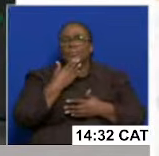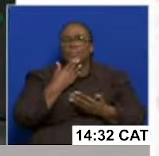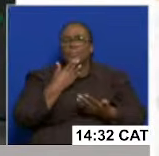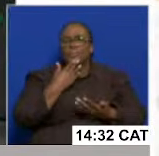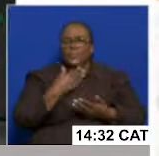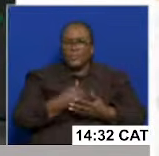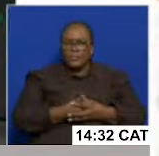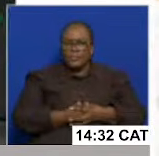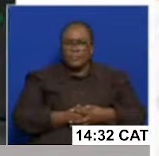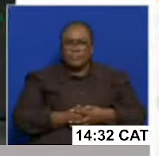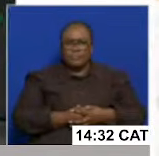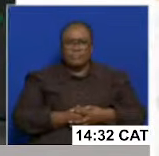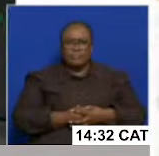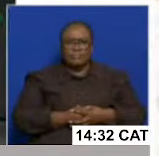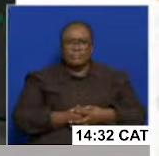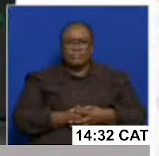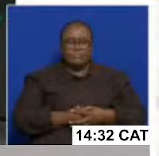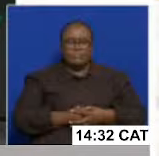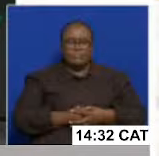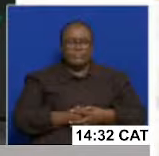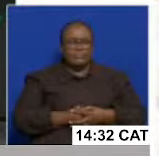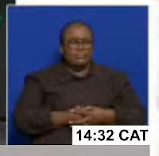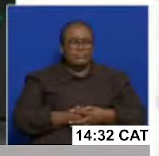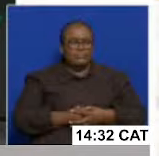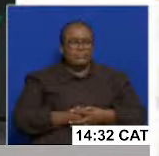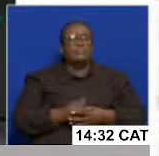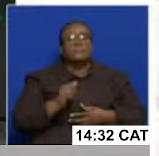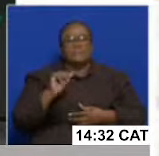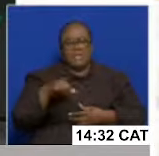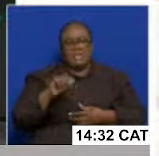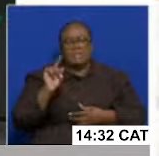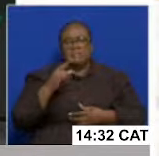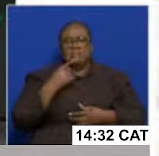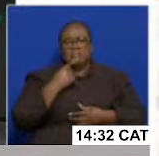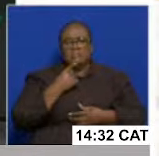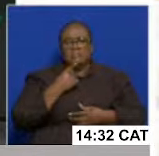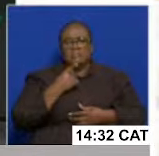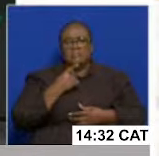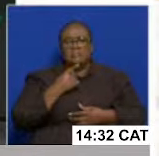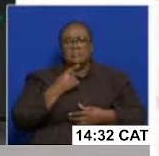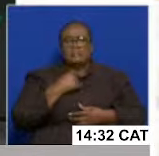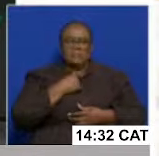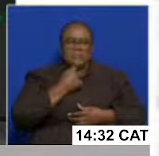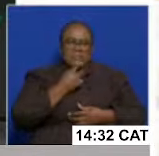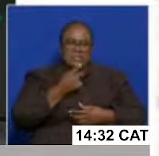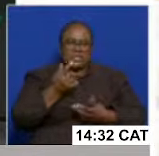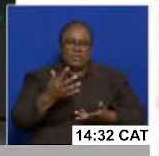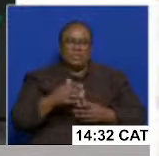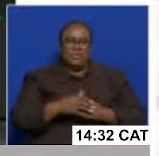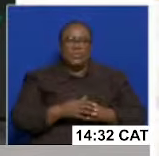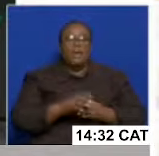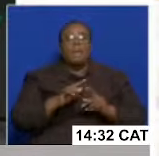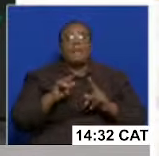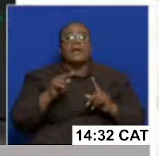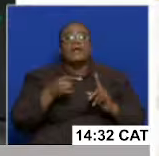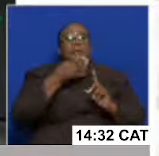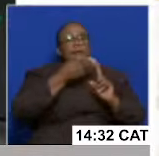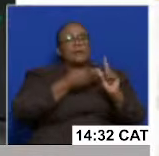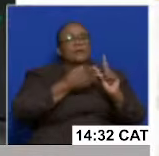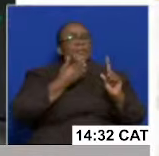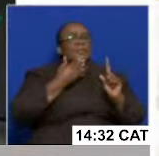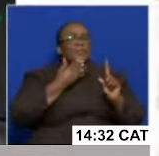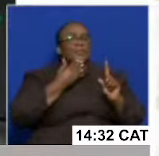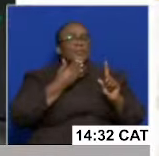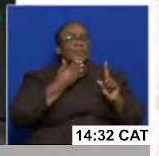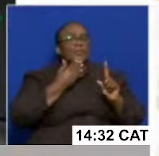Yes, that's what I said, yes. Who is the someone that you are referring to? The person at 13 that you are referring to